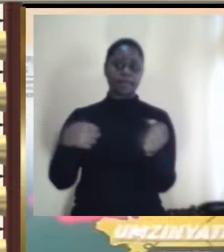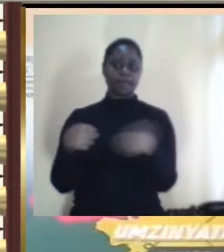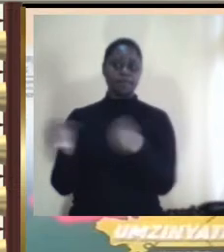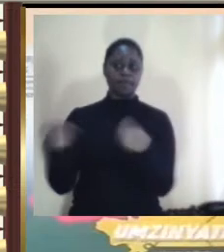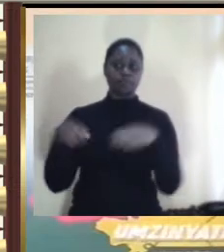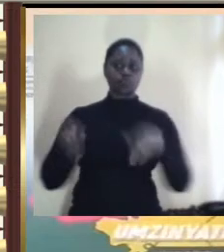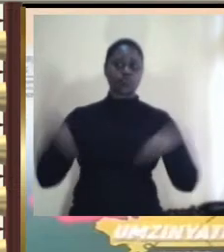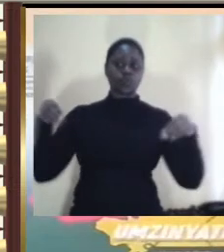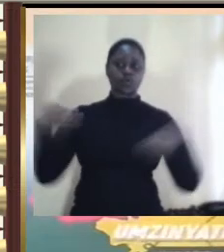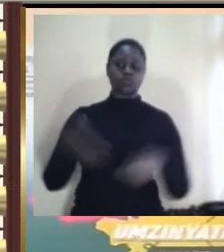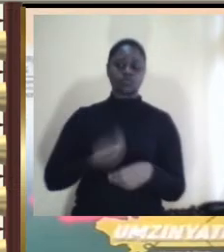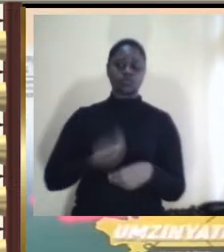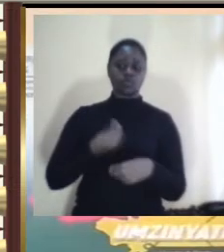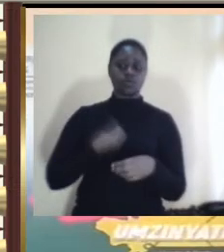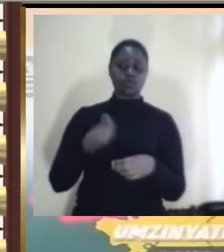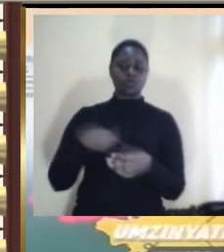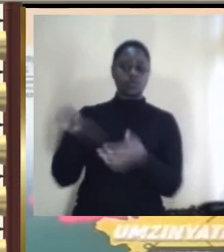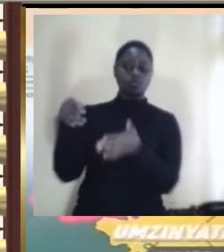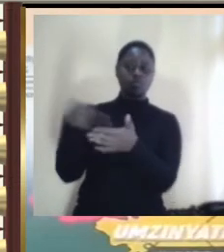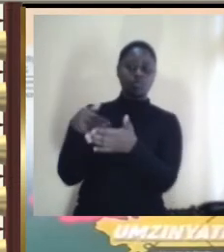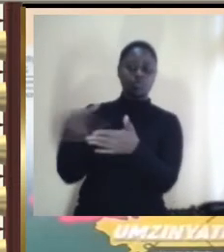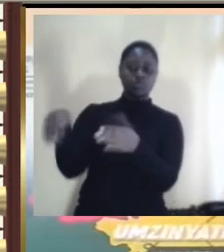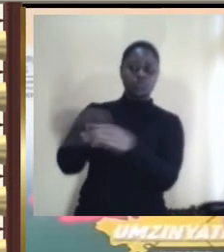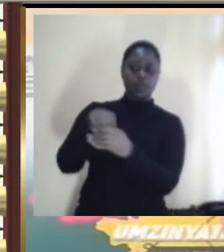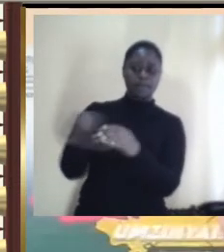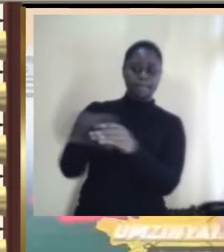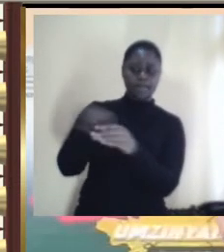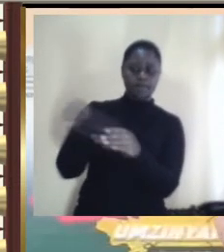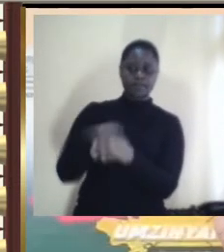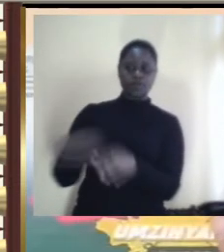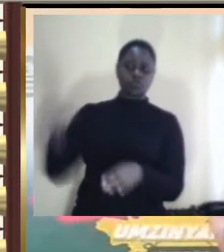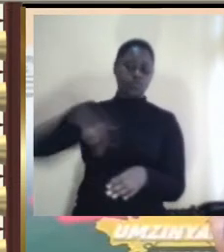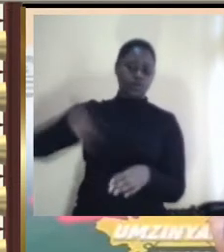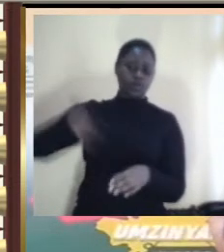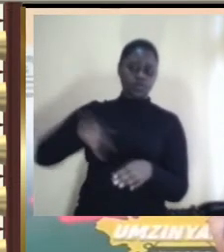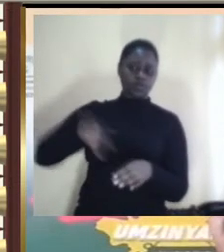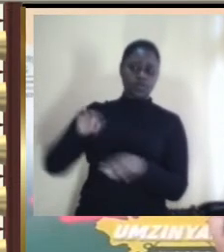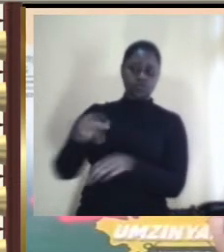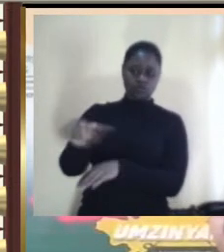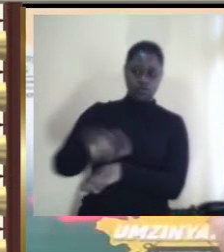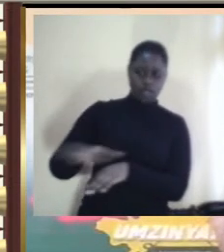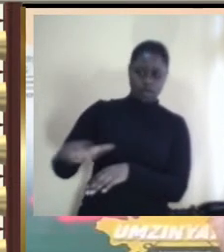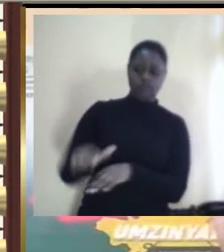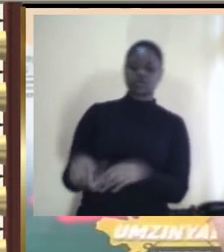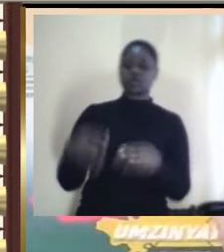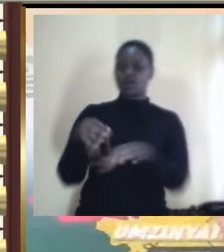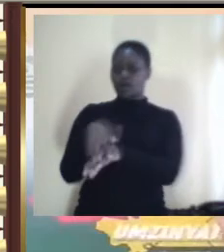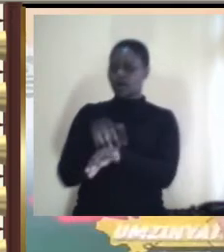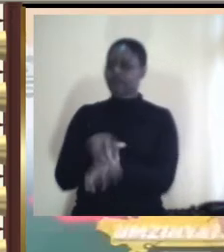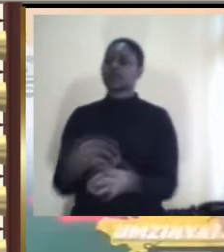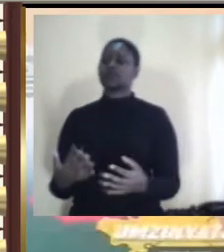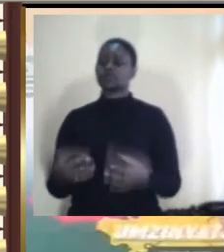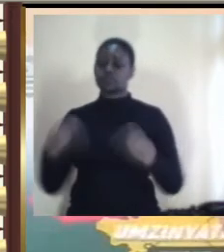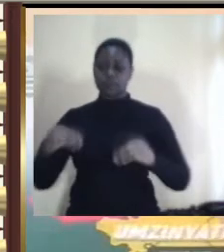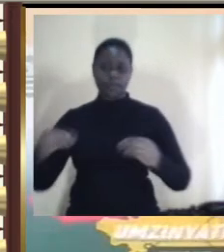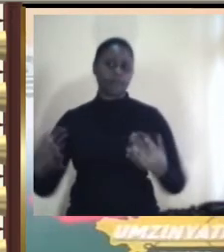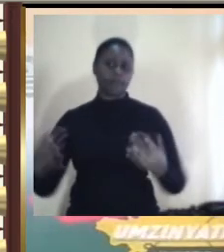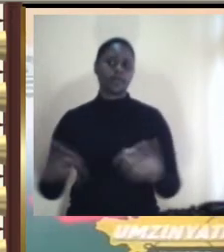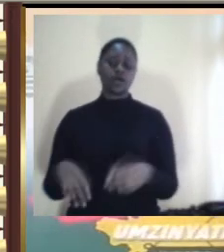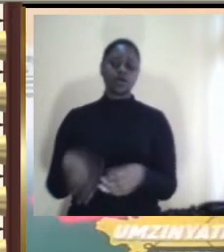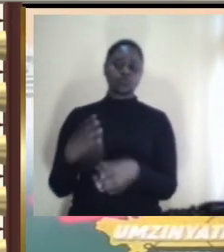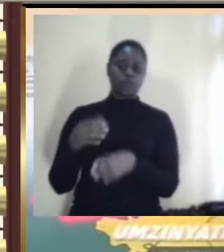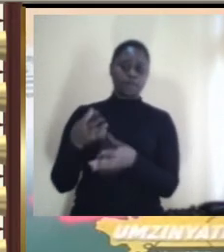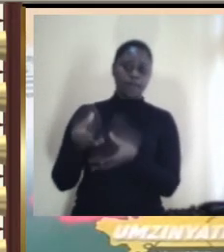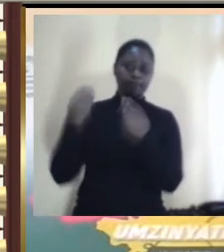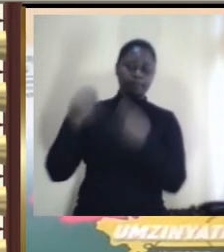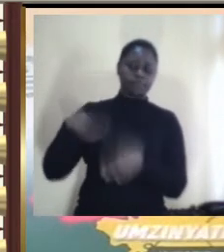with commercial and land reform beneficiaries, as well as agricultural enterprises, in order to gain